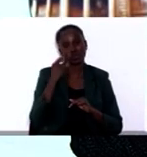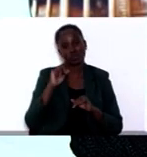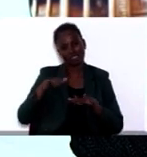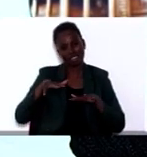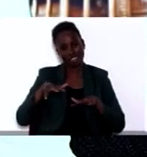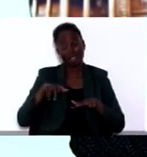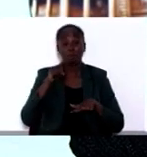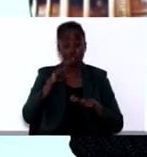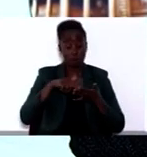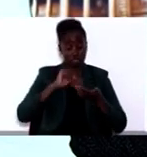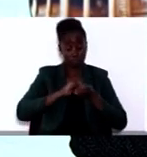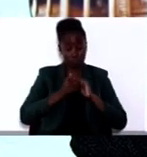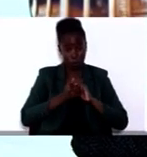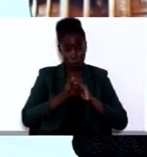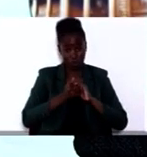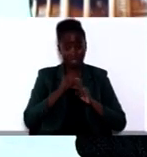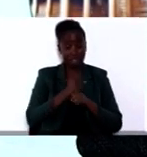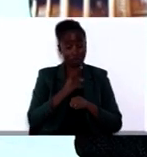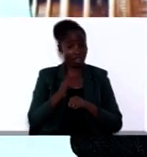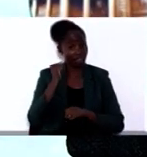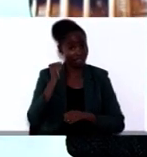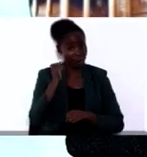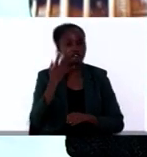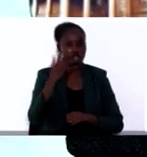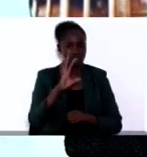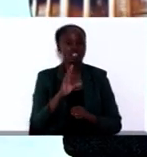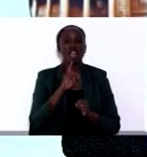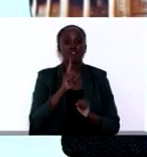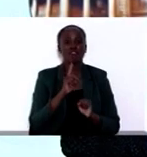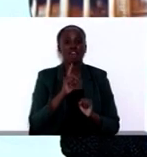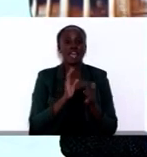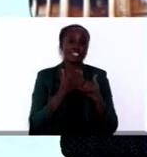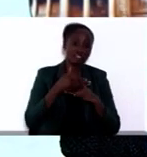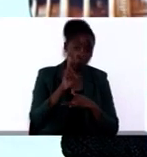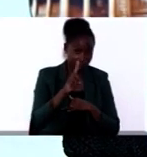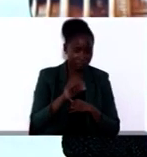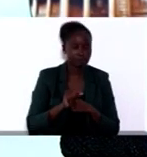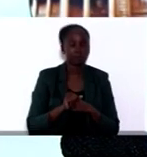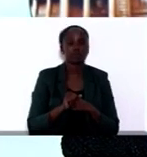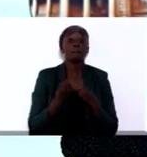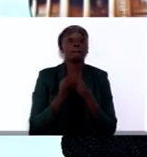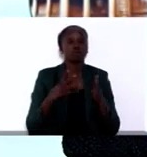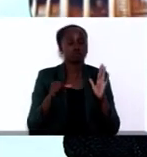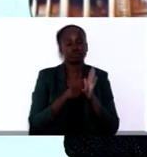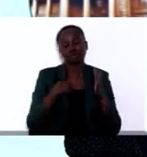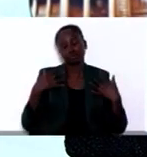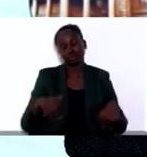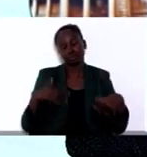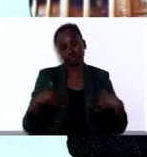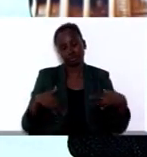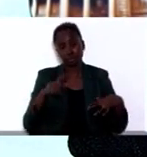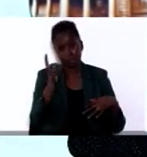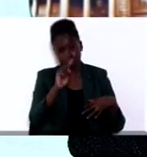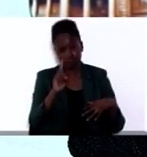Gauteng Sport Indaba, we are consolidating the following interventions. One of the most important interventions we are making is that